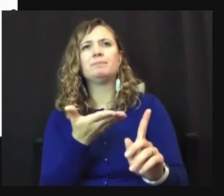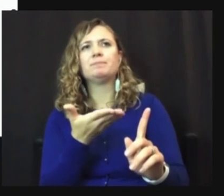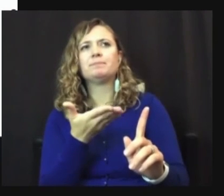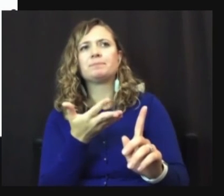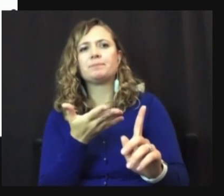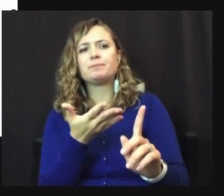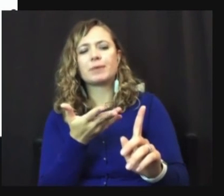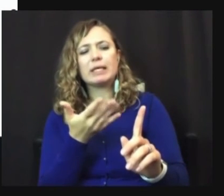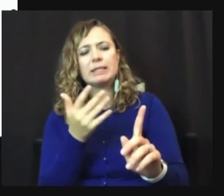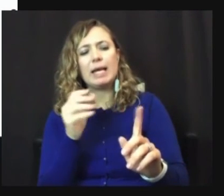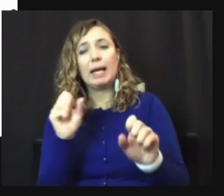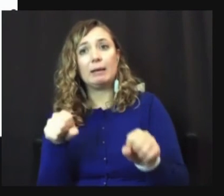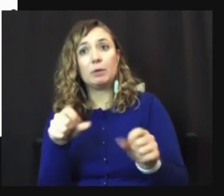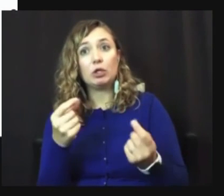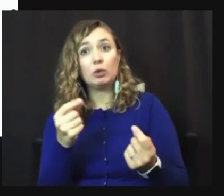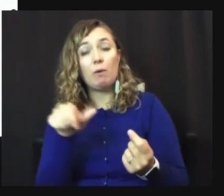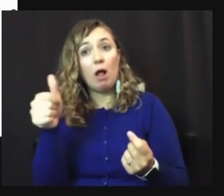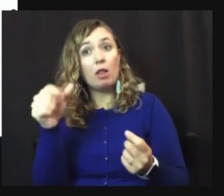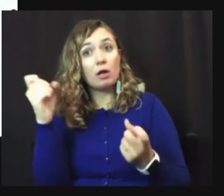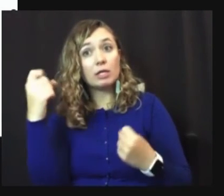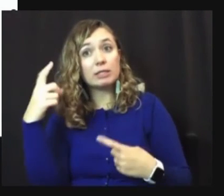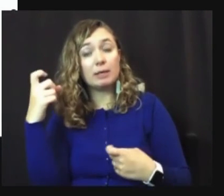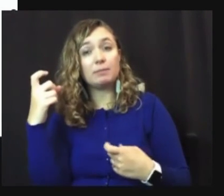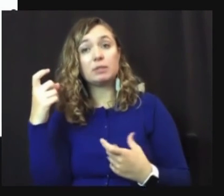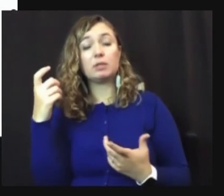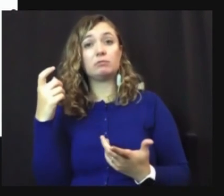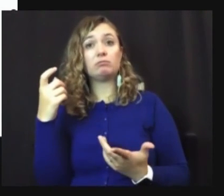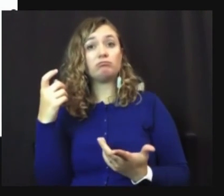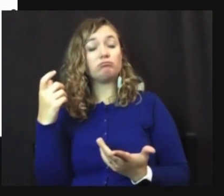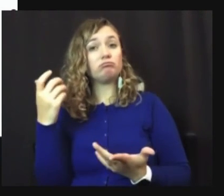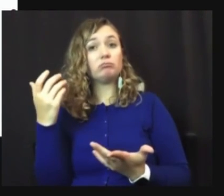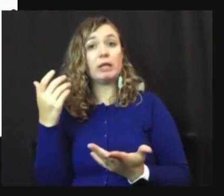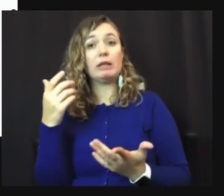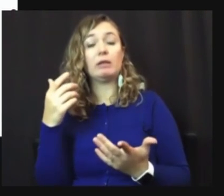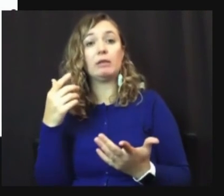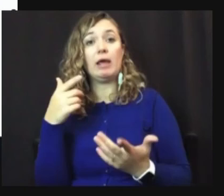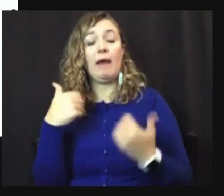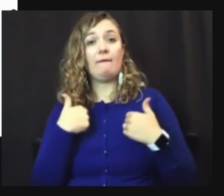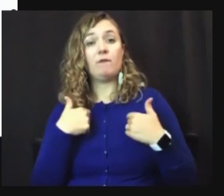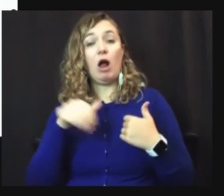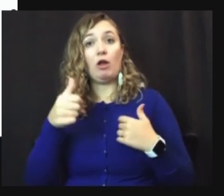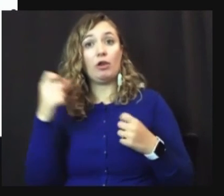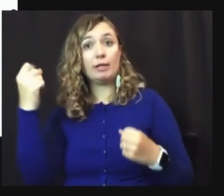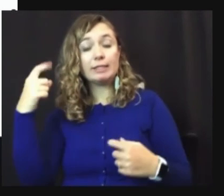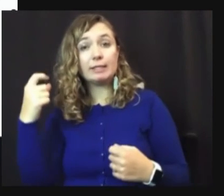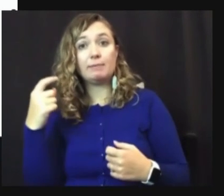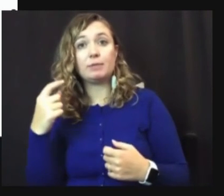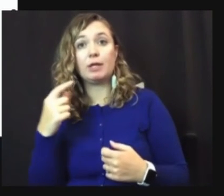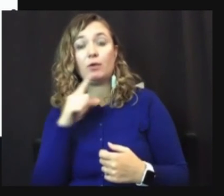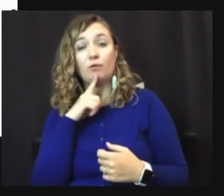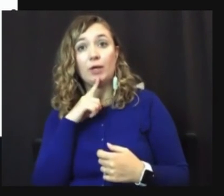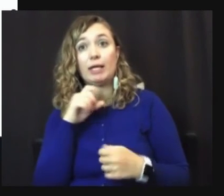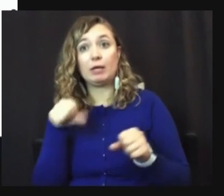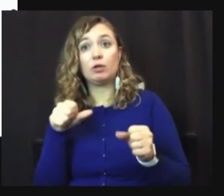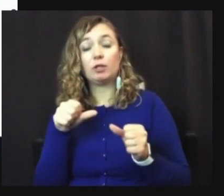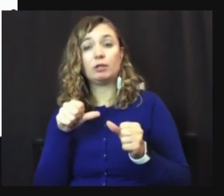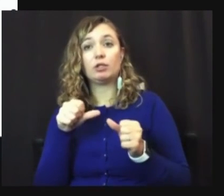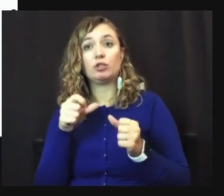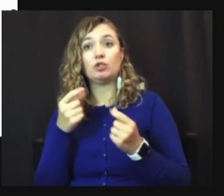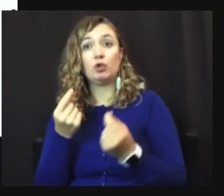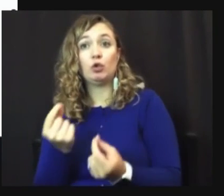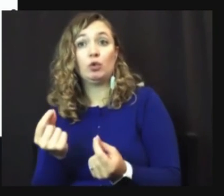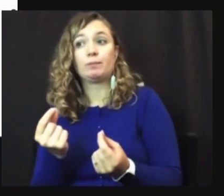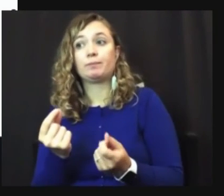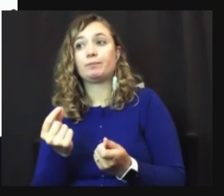able to do other stems. Are there other stems in this person's life that they're already leaning into? And sorry, I was doing this